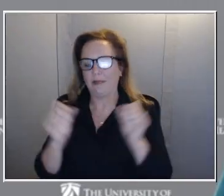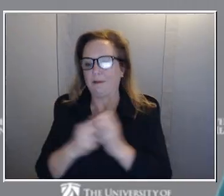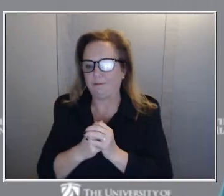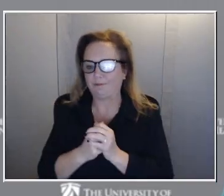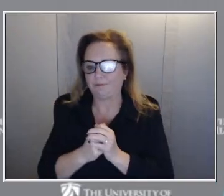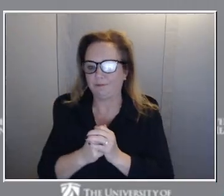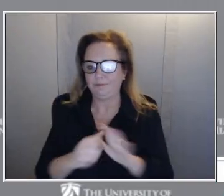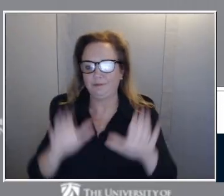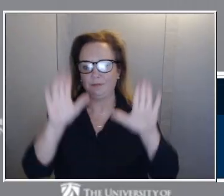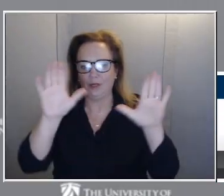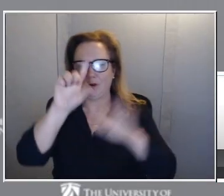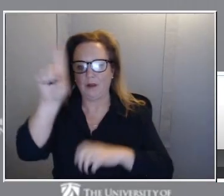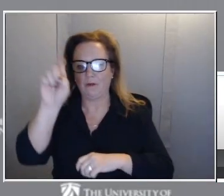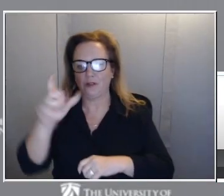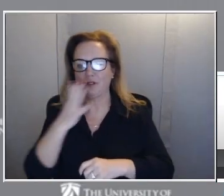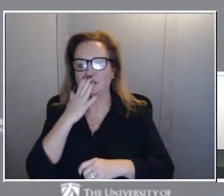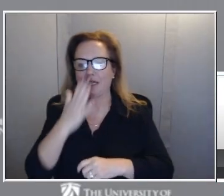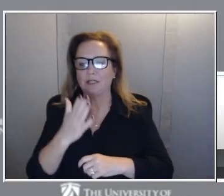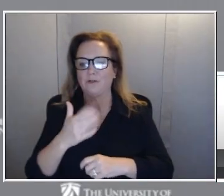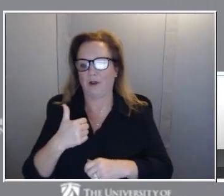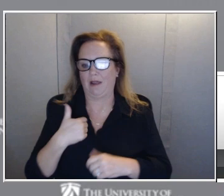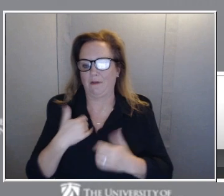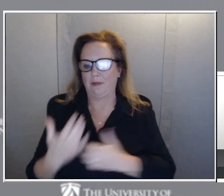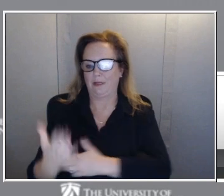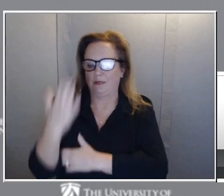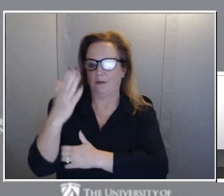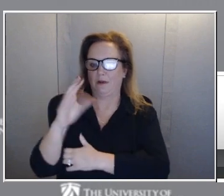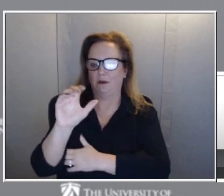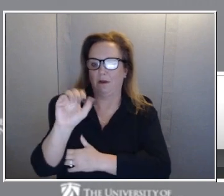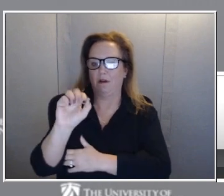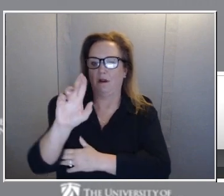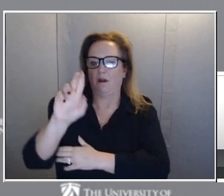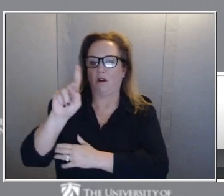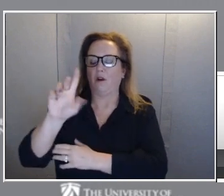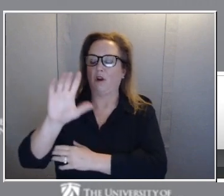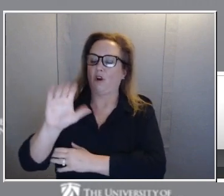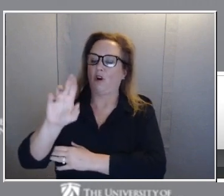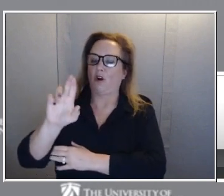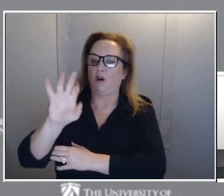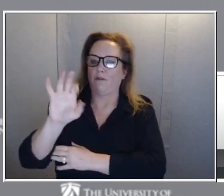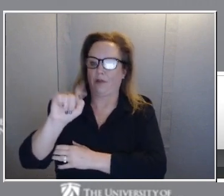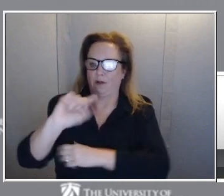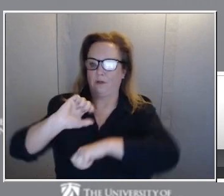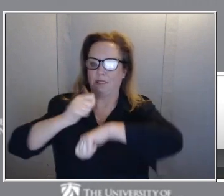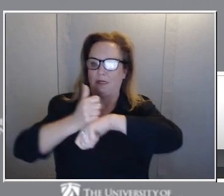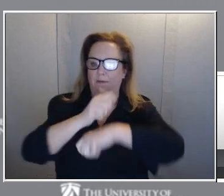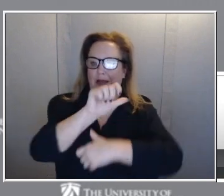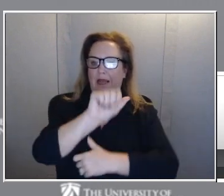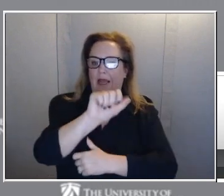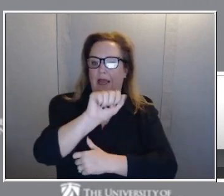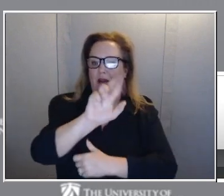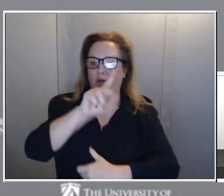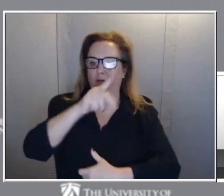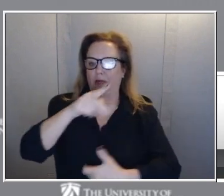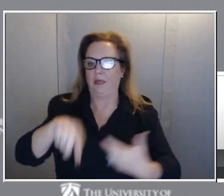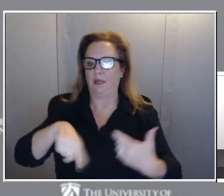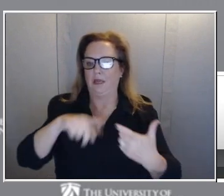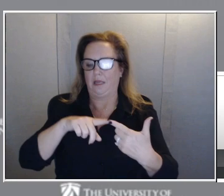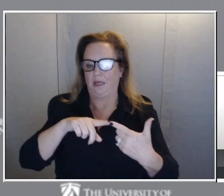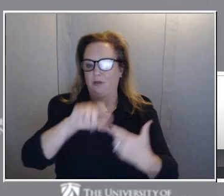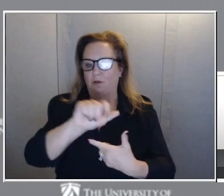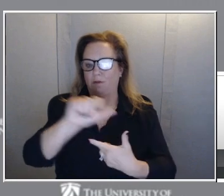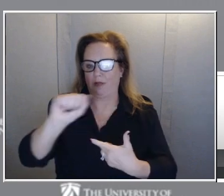great question. Thanks for having me this morning. So CarFit was designed by AARP, AAA, and the American Occupational